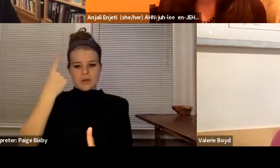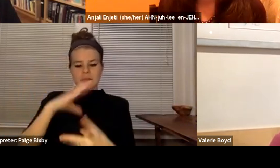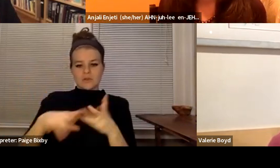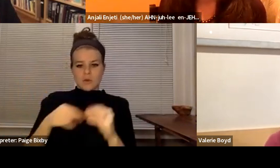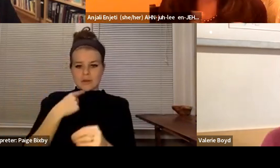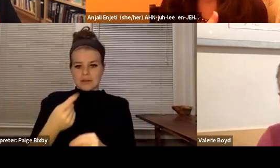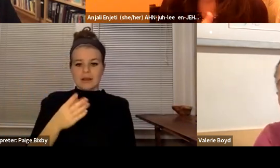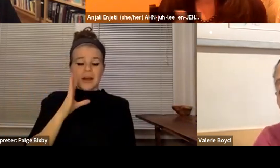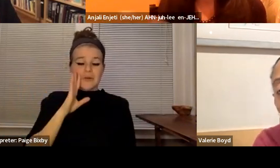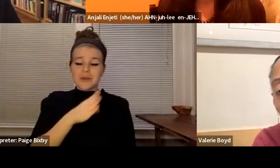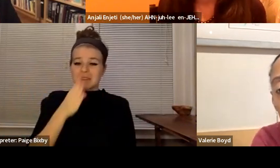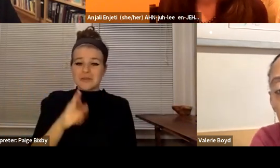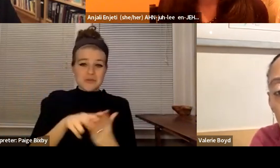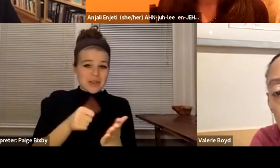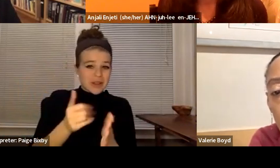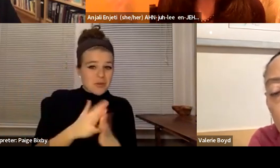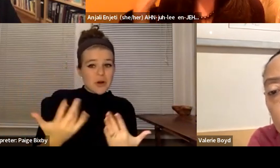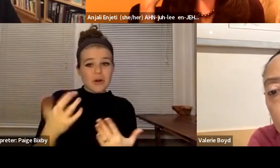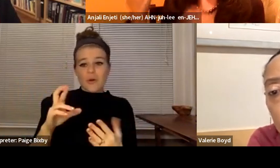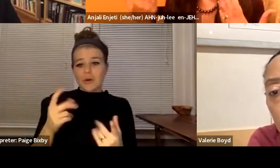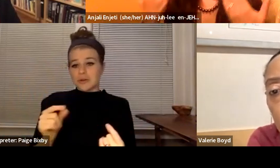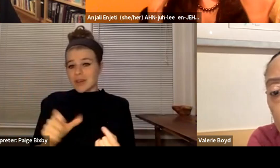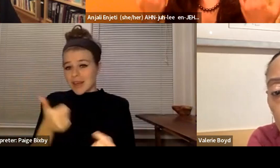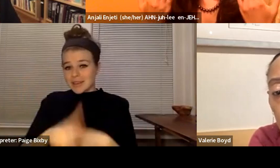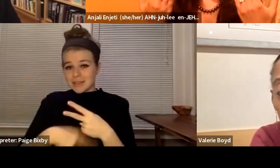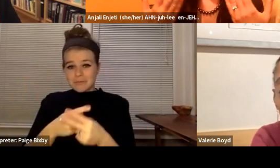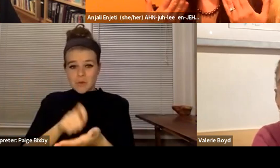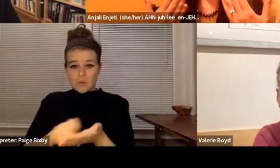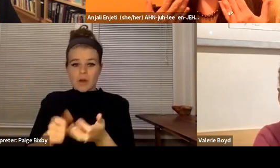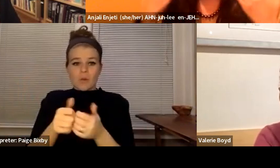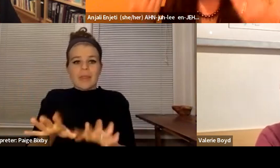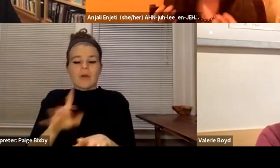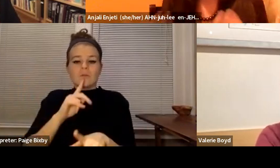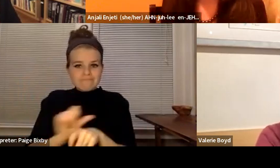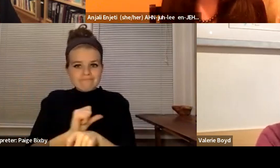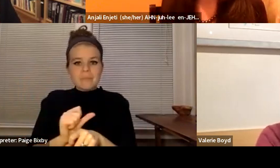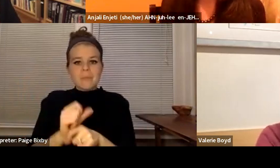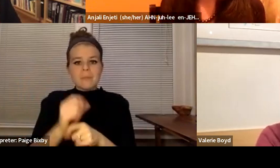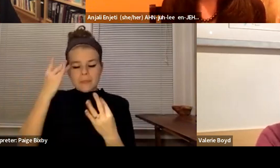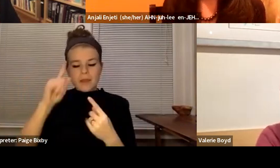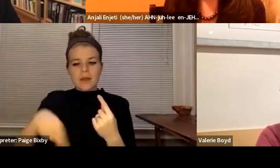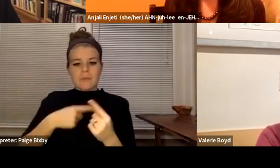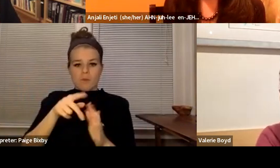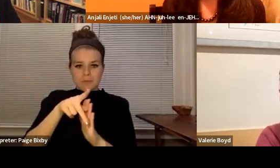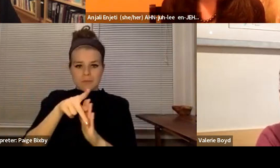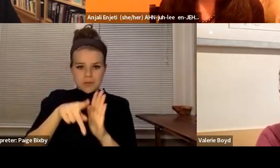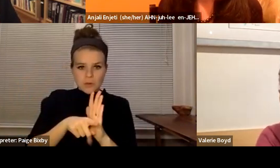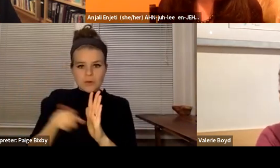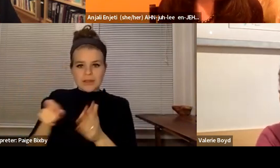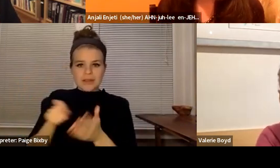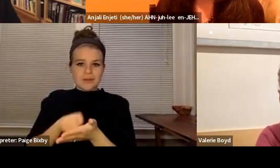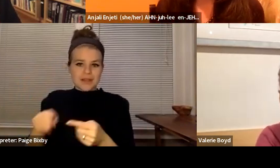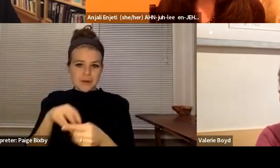never read another book or do any kind of writing without really sort of thinking about the principles that he writes in the